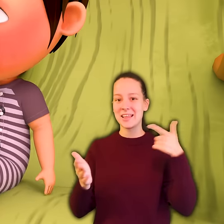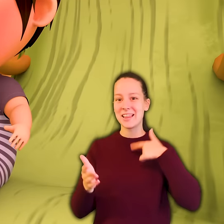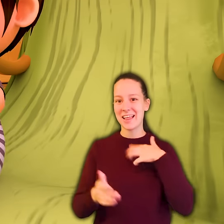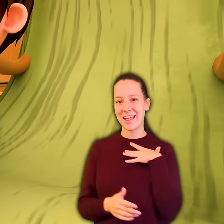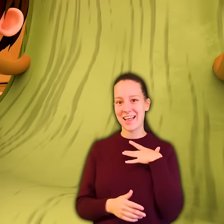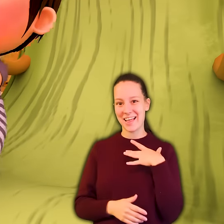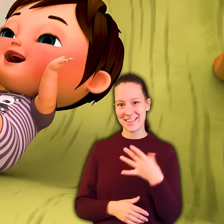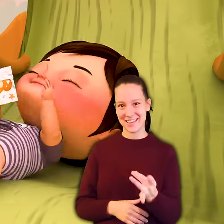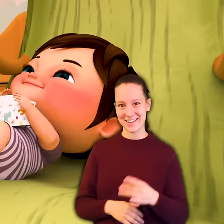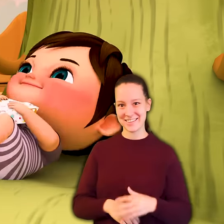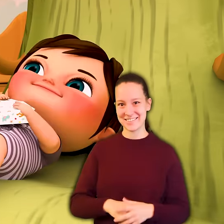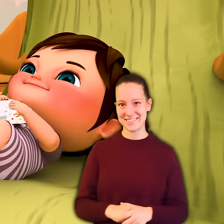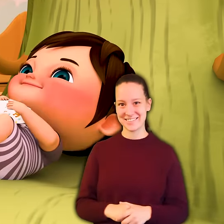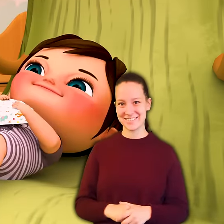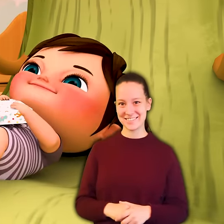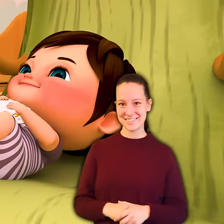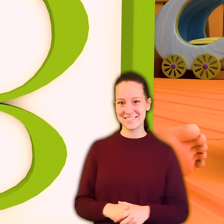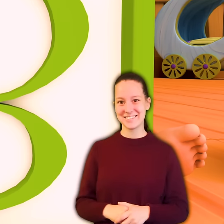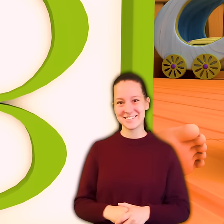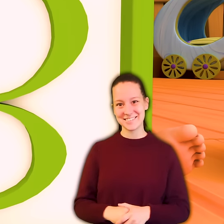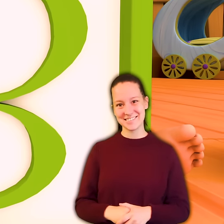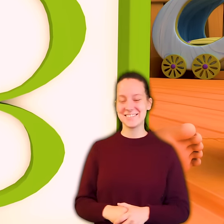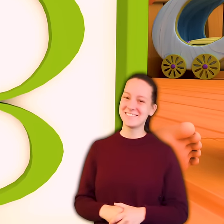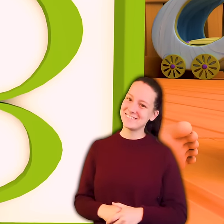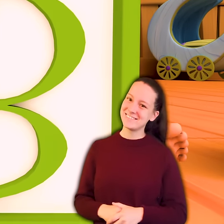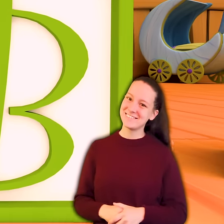everything i like